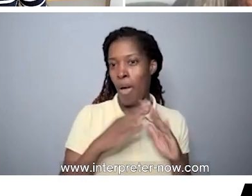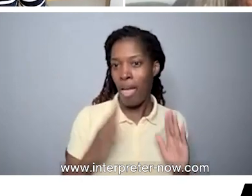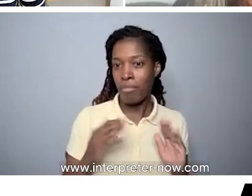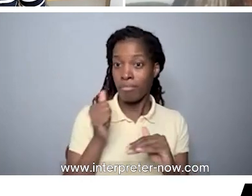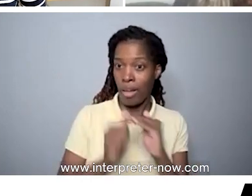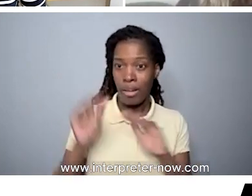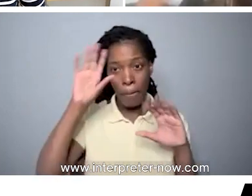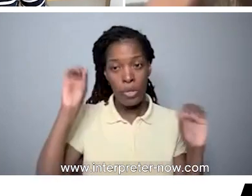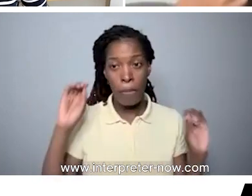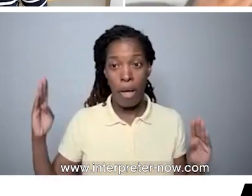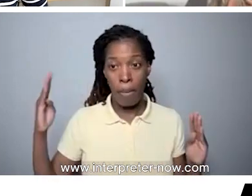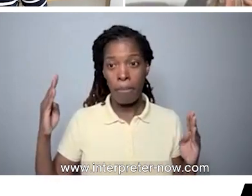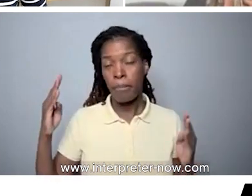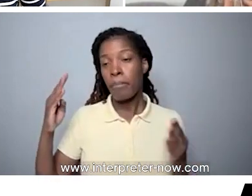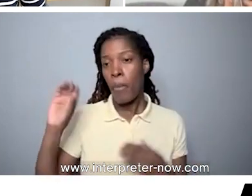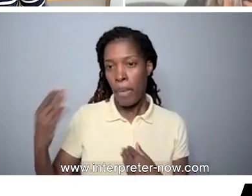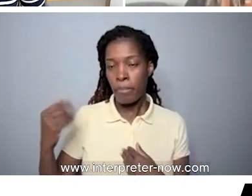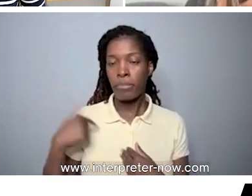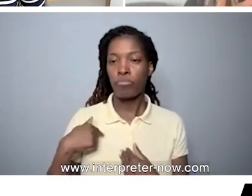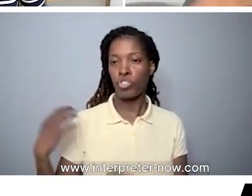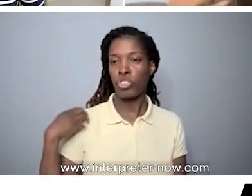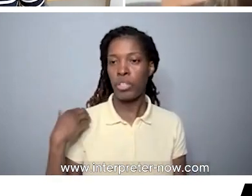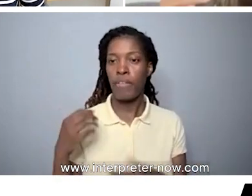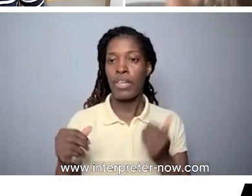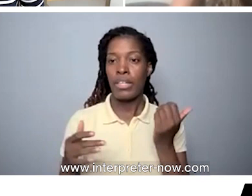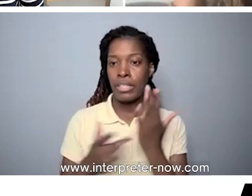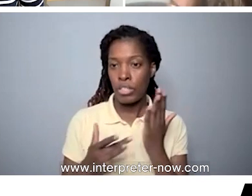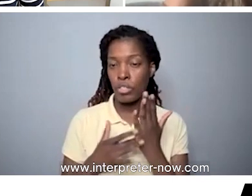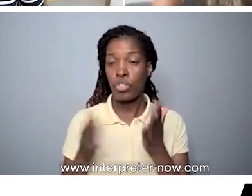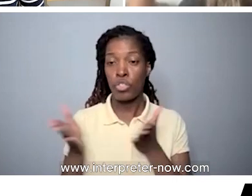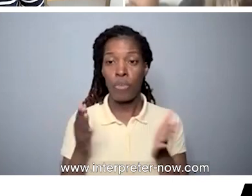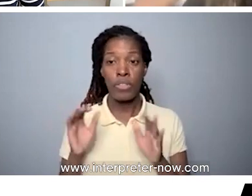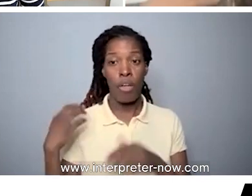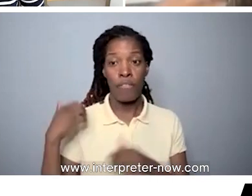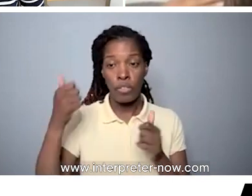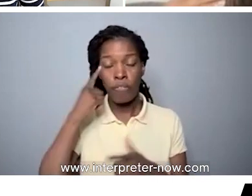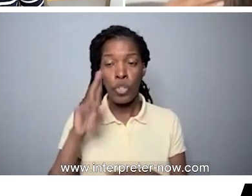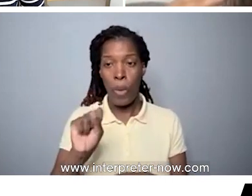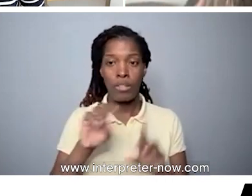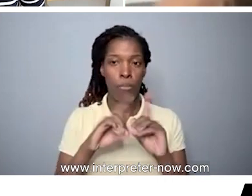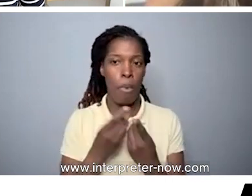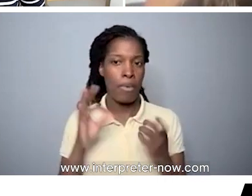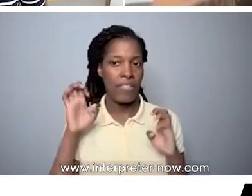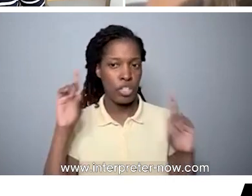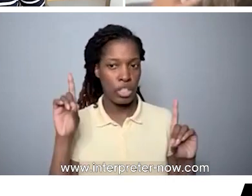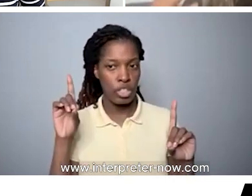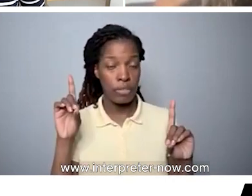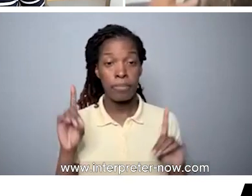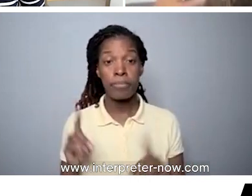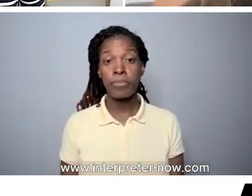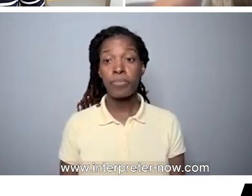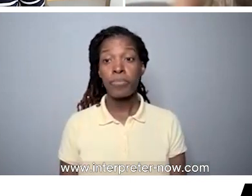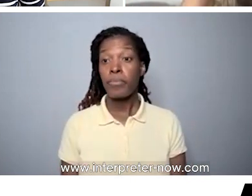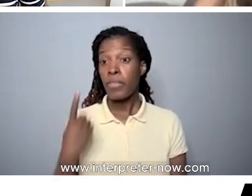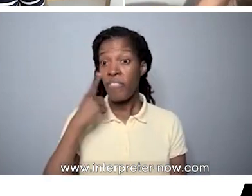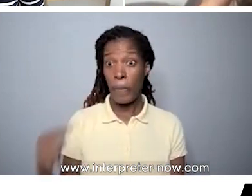Education. And so for me, like that was where I really kind of fully internalized just how much we